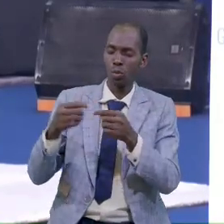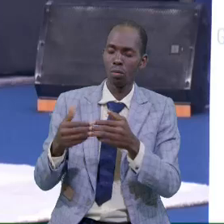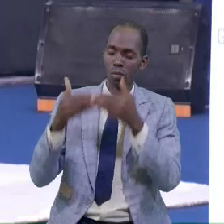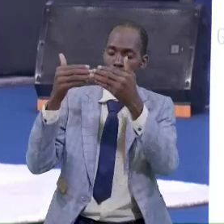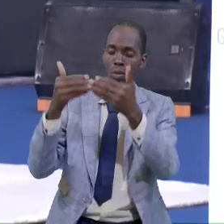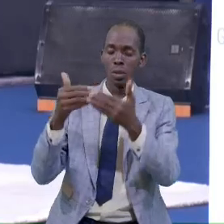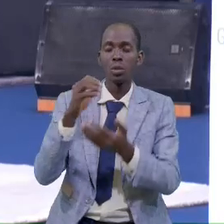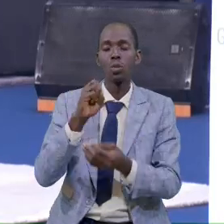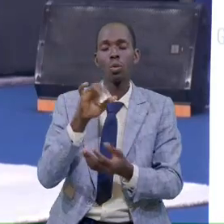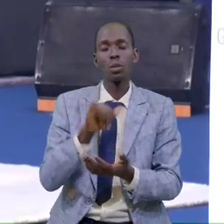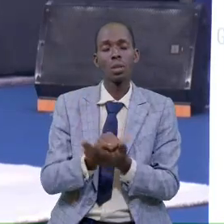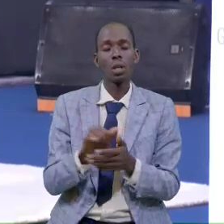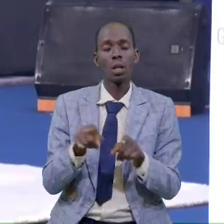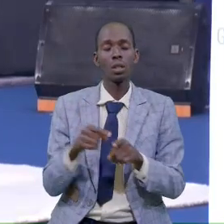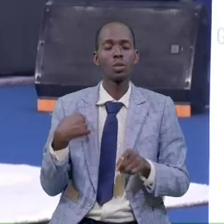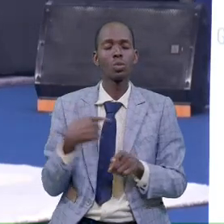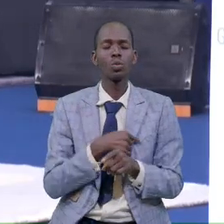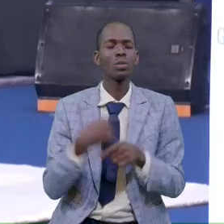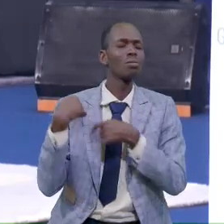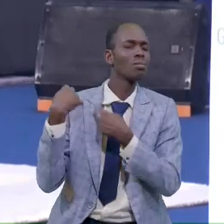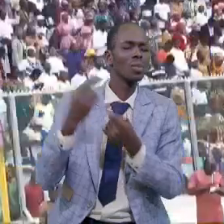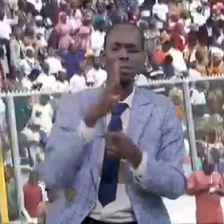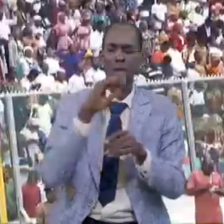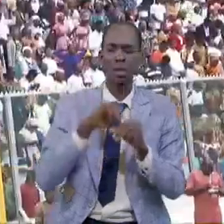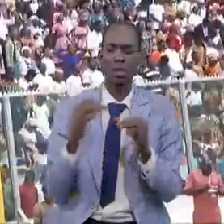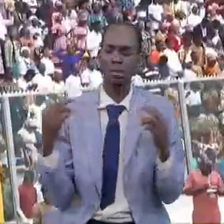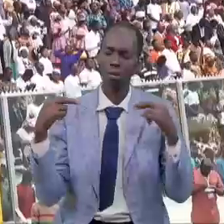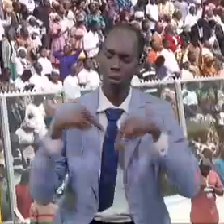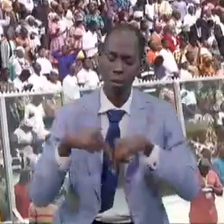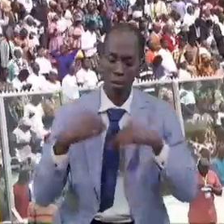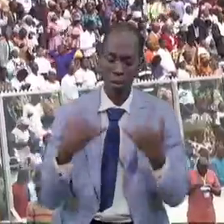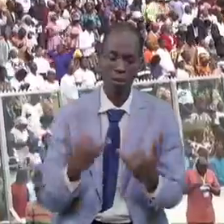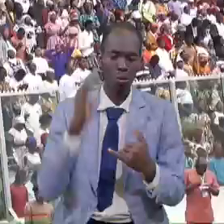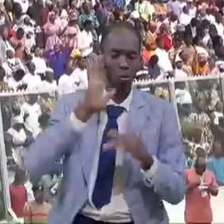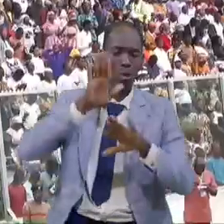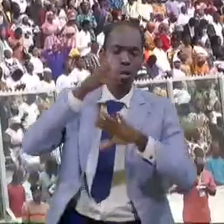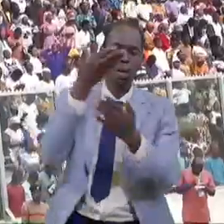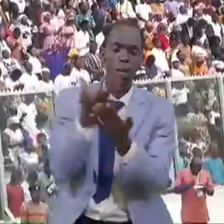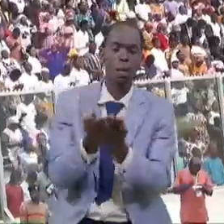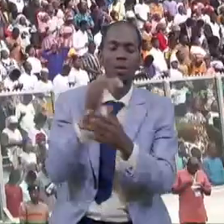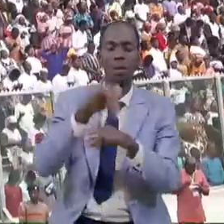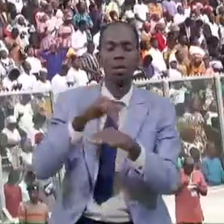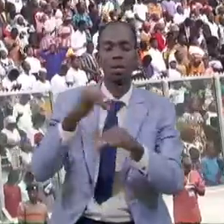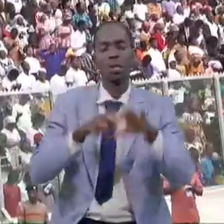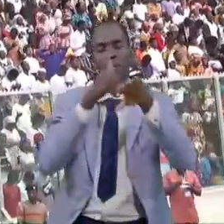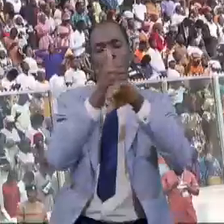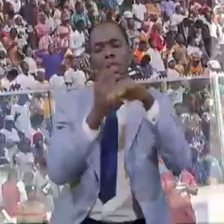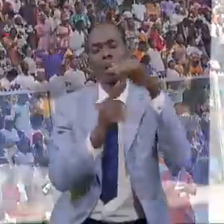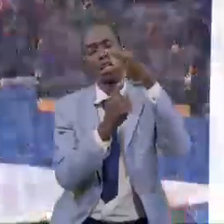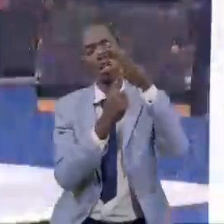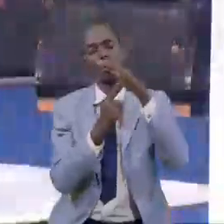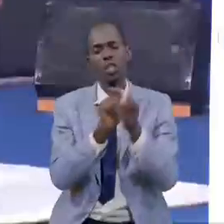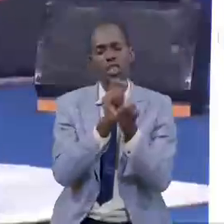in the valley, we'll get to the mountaintop. A change will take place first in